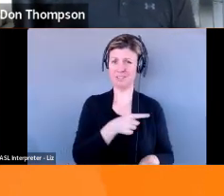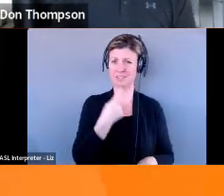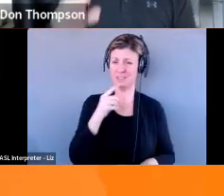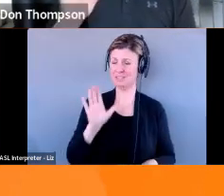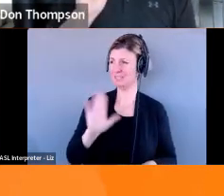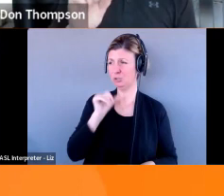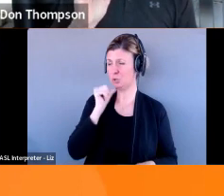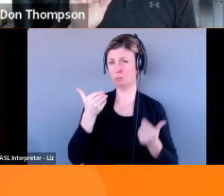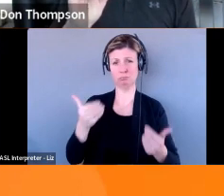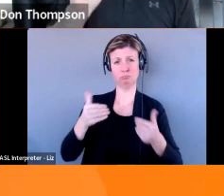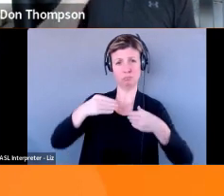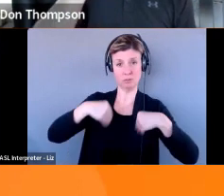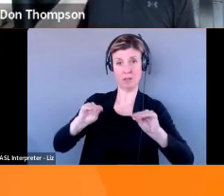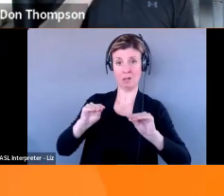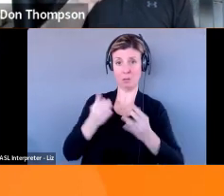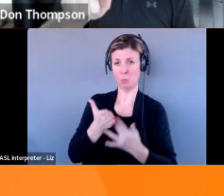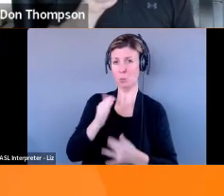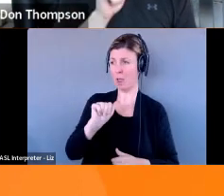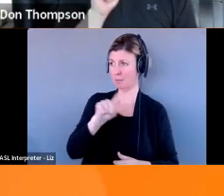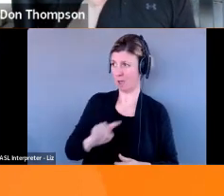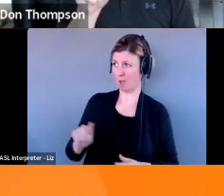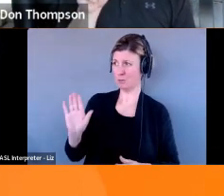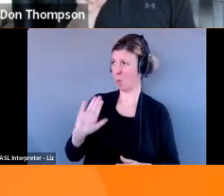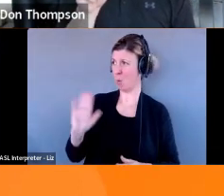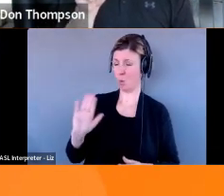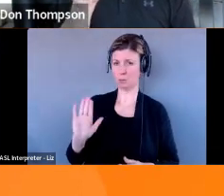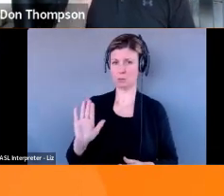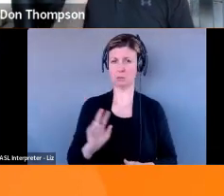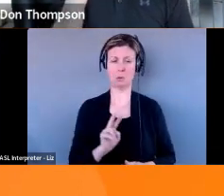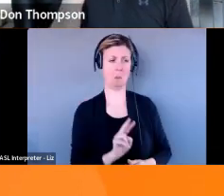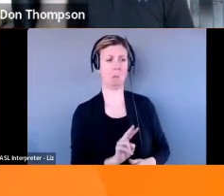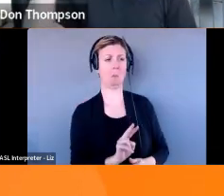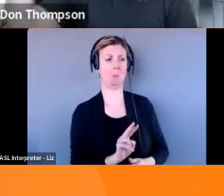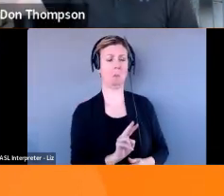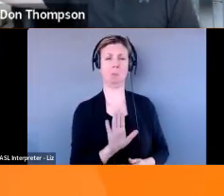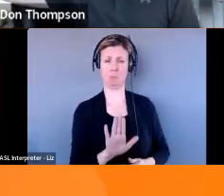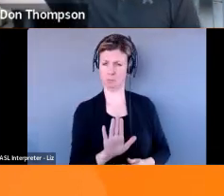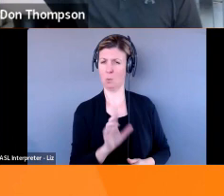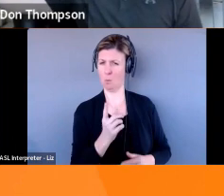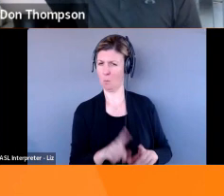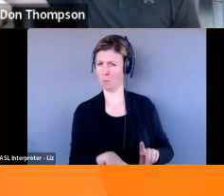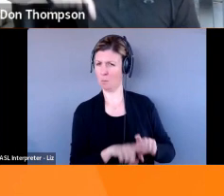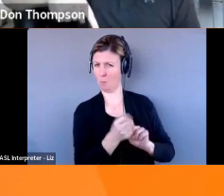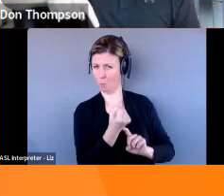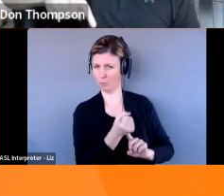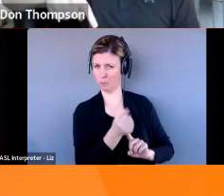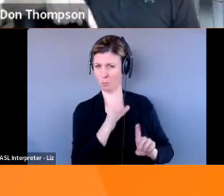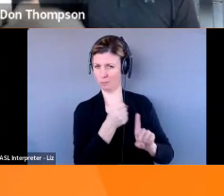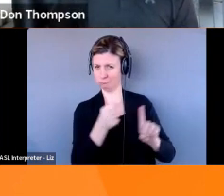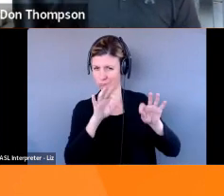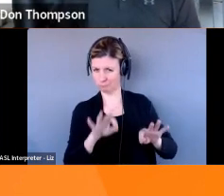later. But the first thing is saying, who am I as a position? Should I be found on Amazon? And how does that